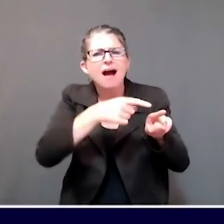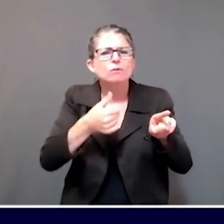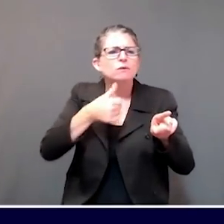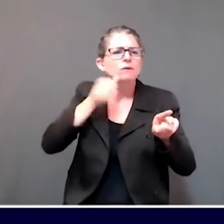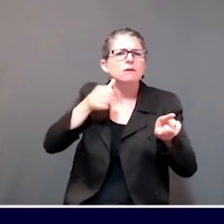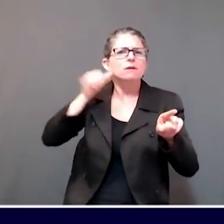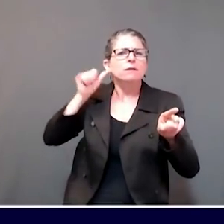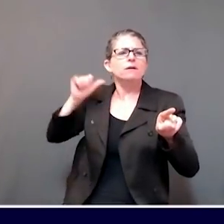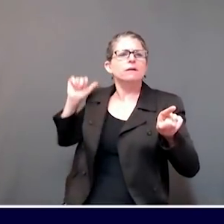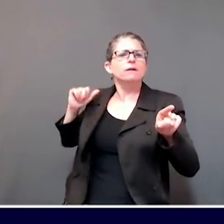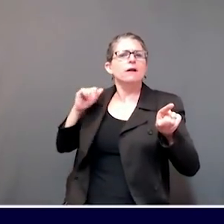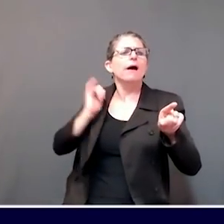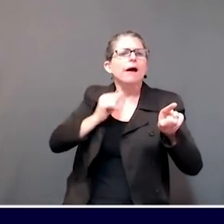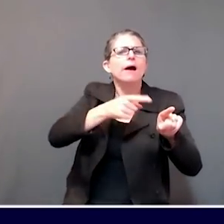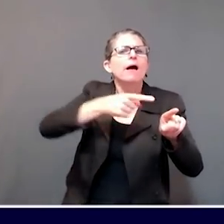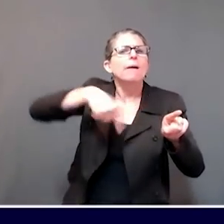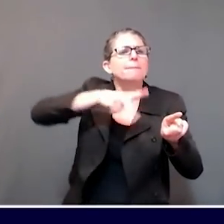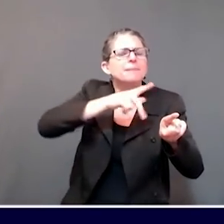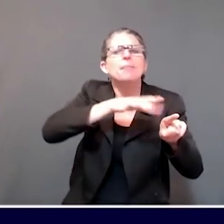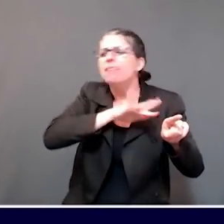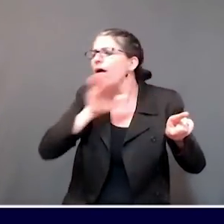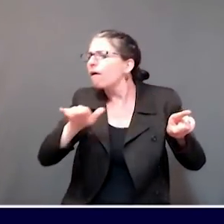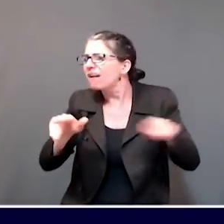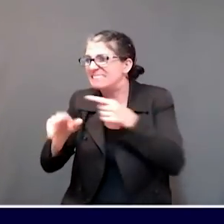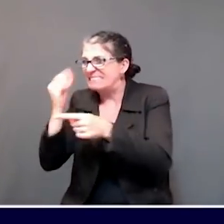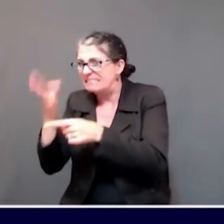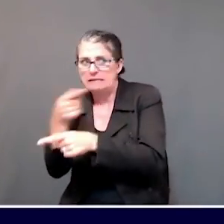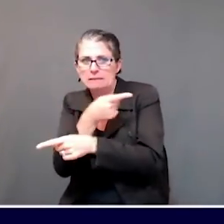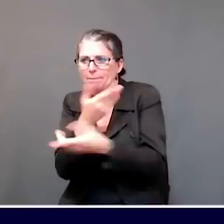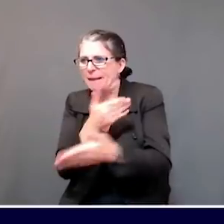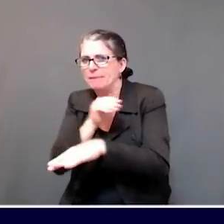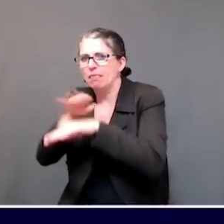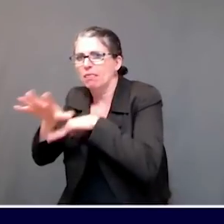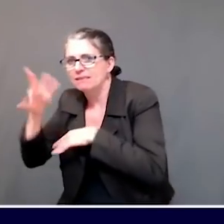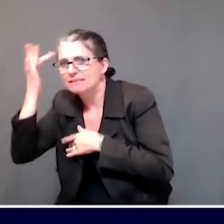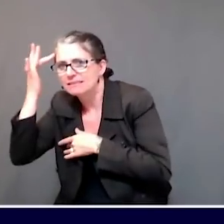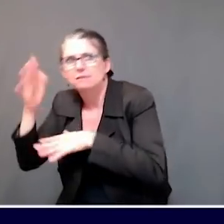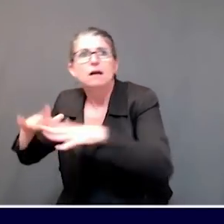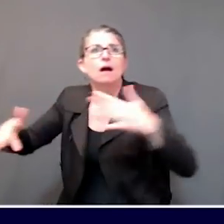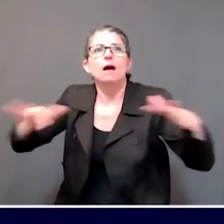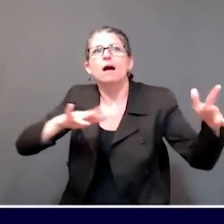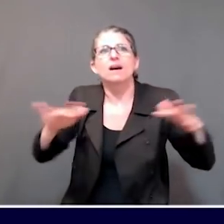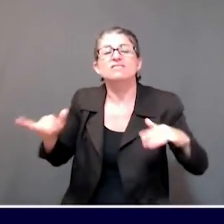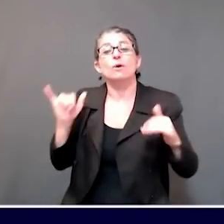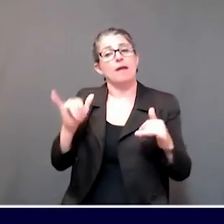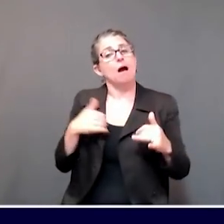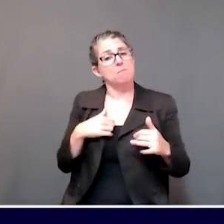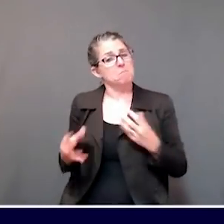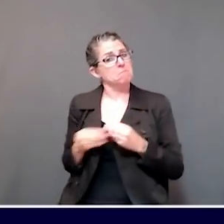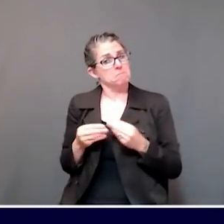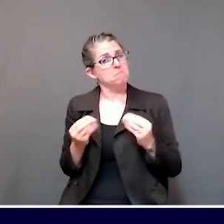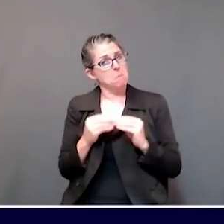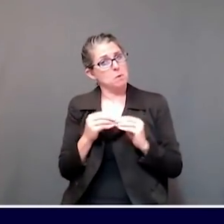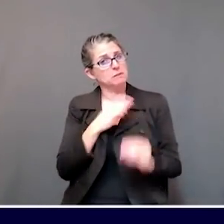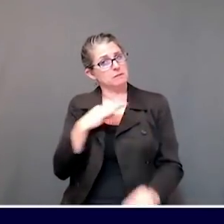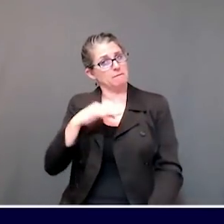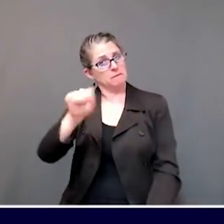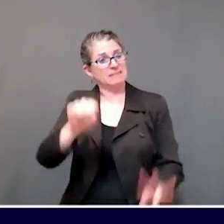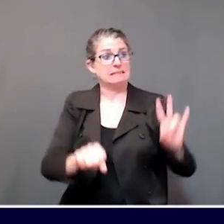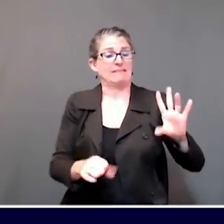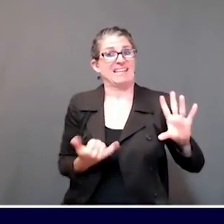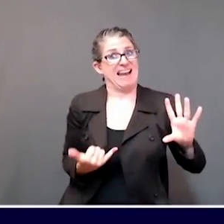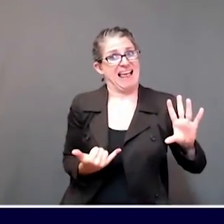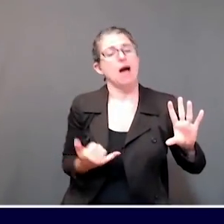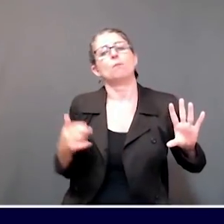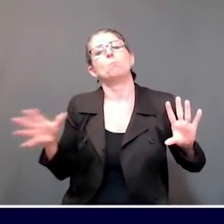additional individuals. So again, Patty, I'll get you the latest numbers on that. We took a look at it on Friday, and